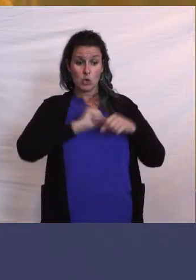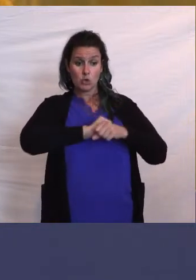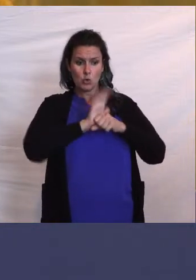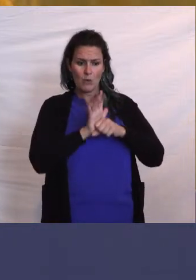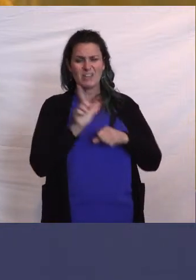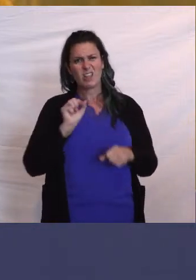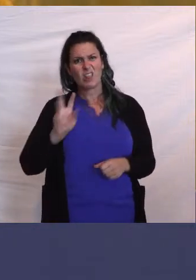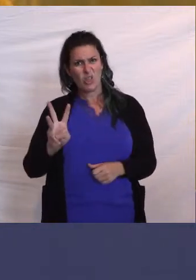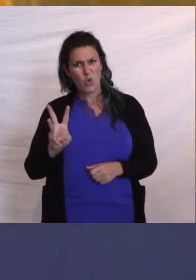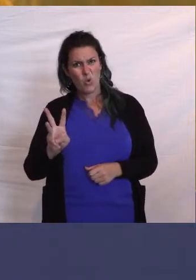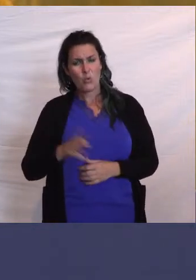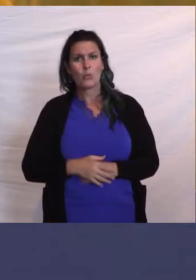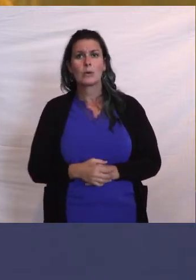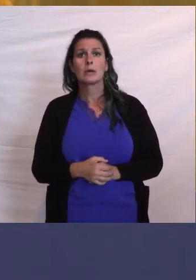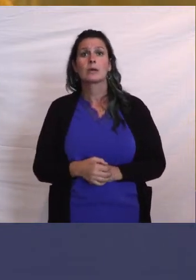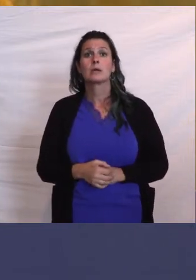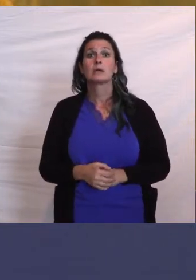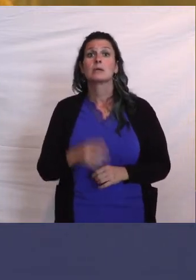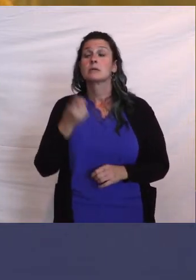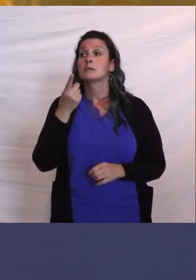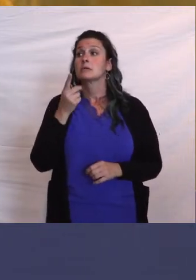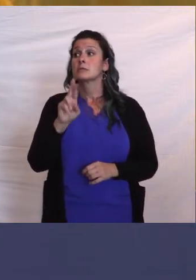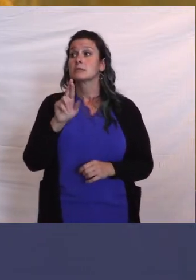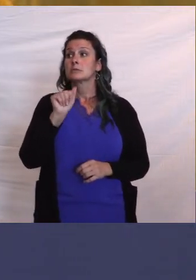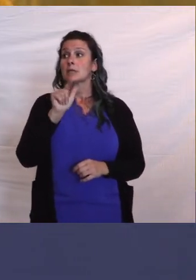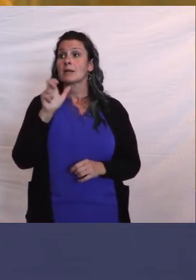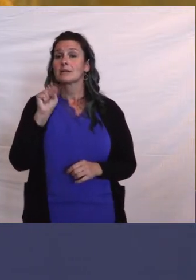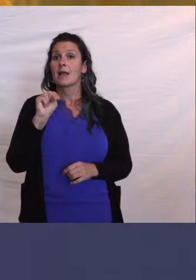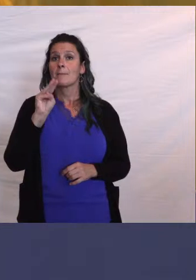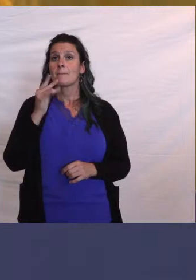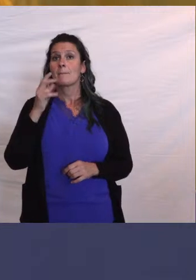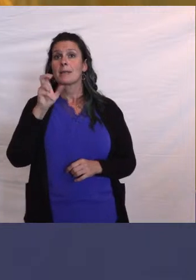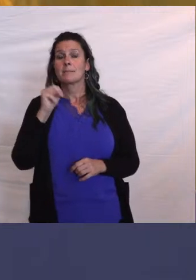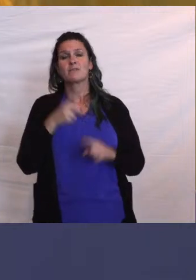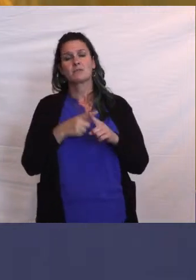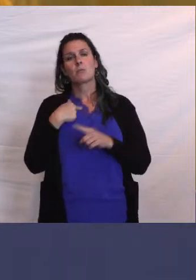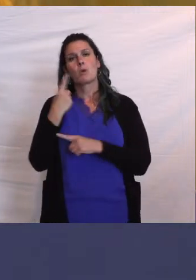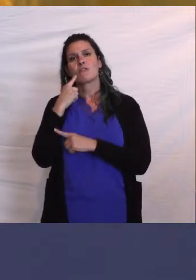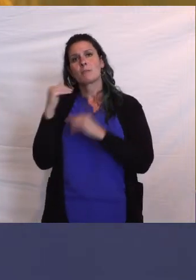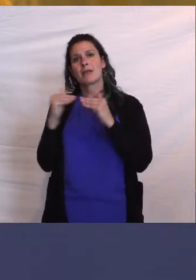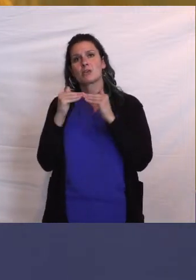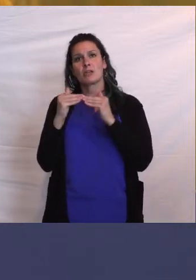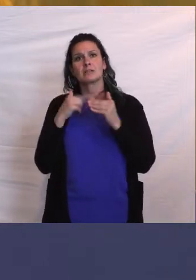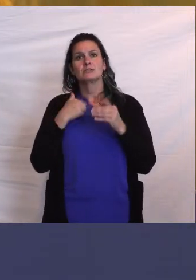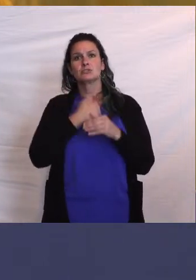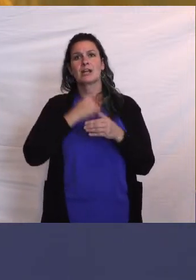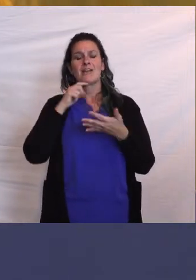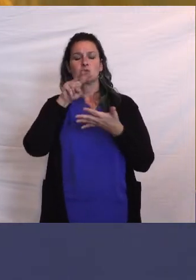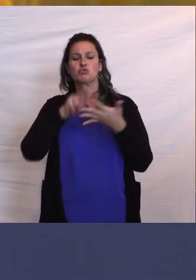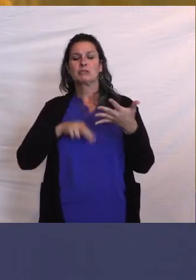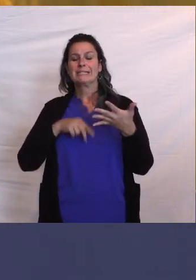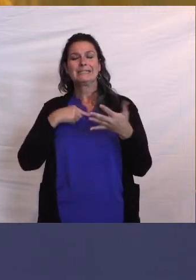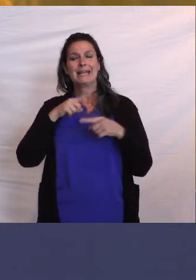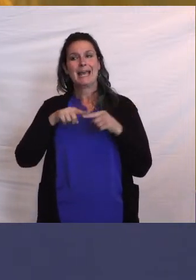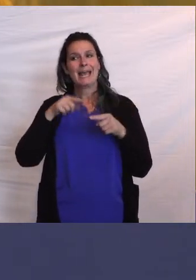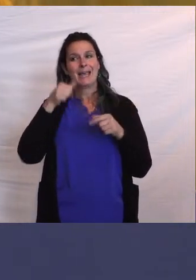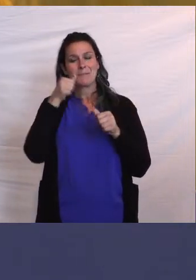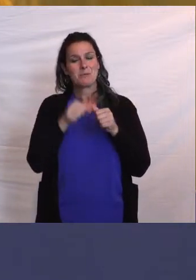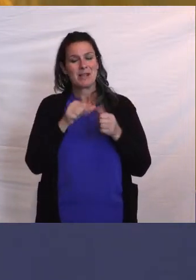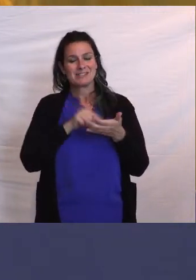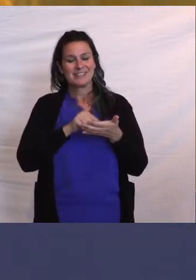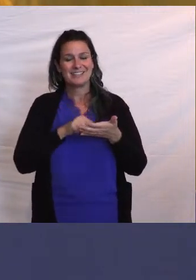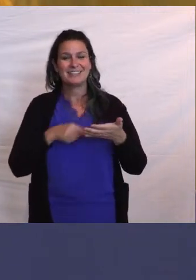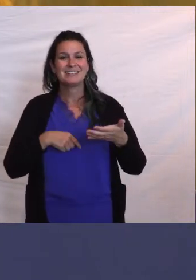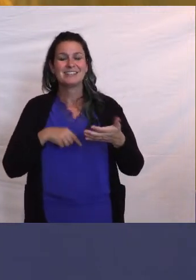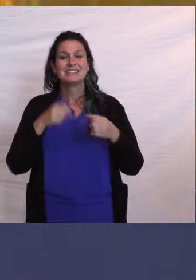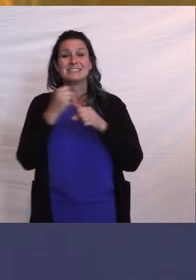are relatively low? And for Dr. Alan McMillan, for my colleague Walt Kane, sorry, I have to read this off the phone, I don't memorize it.